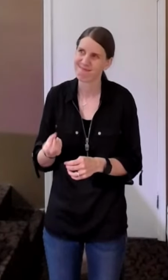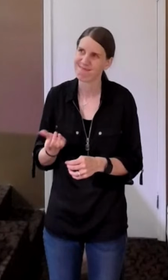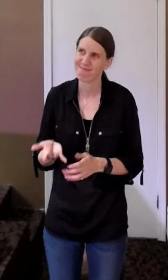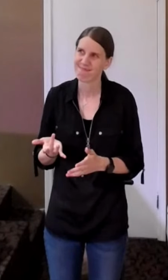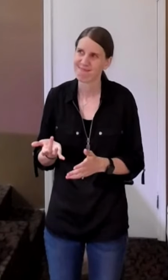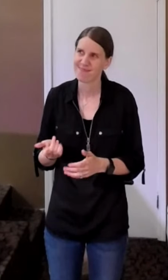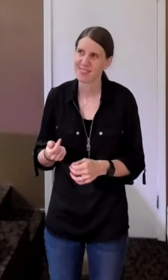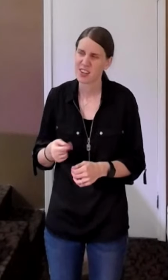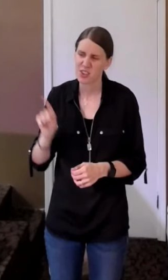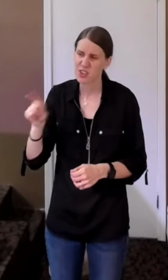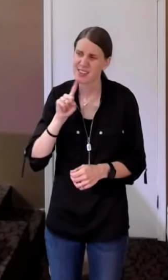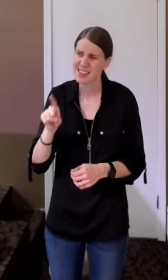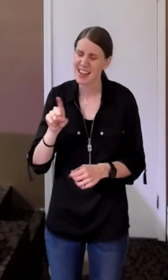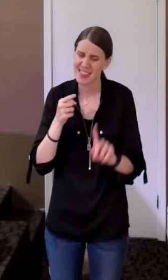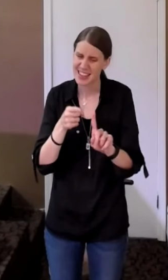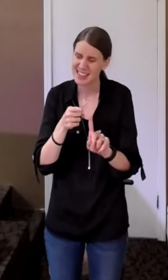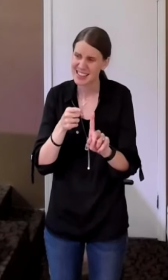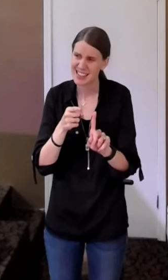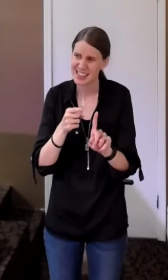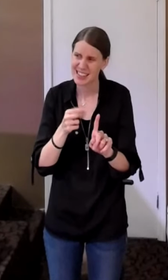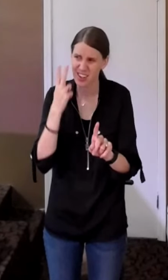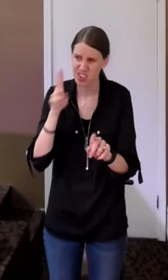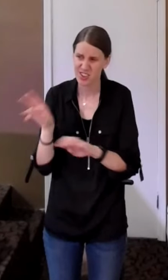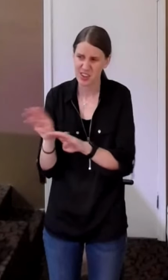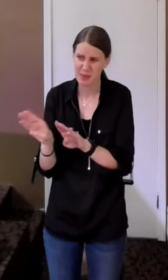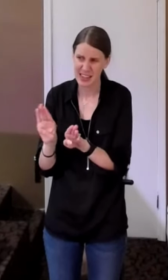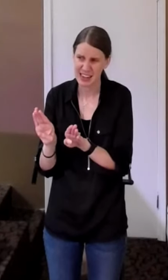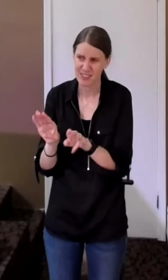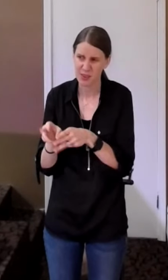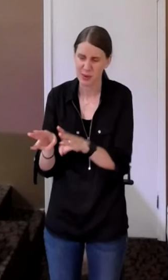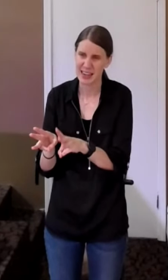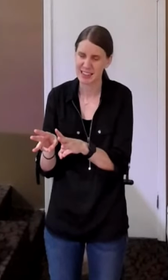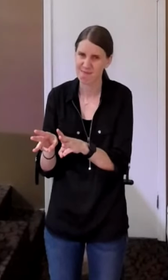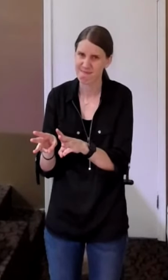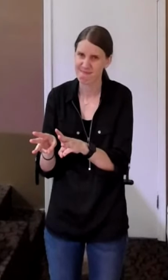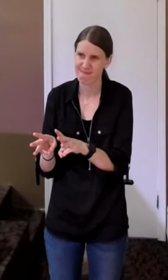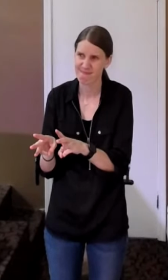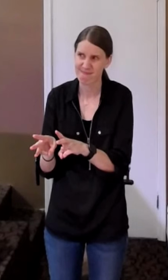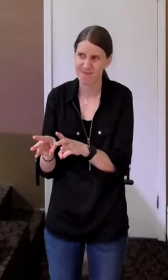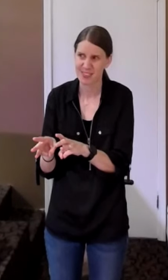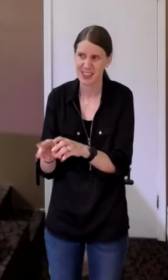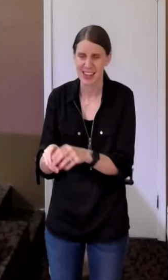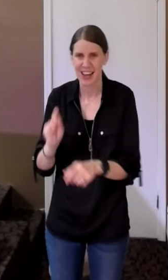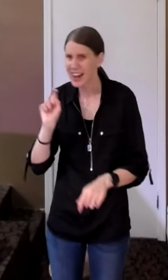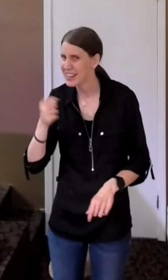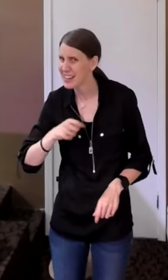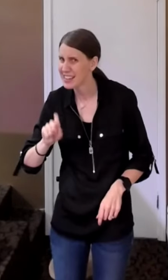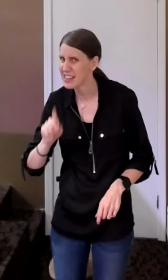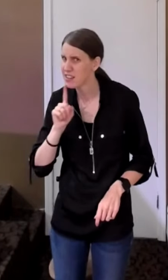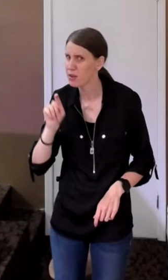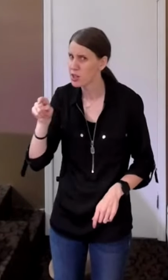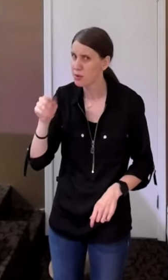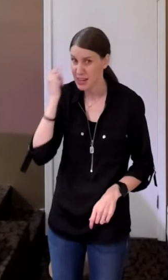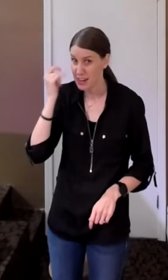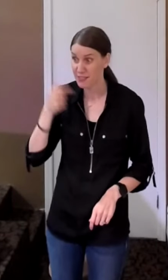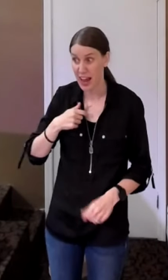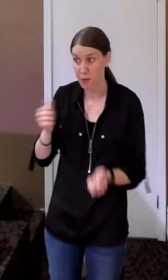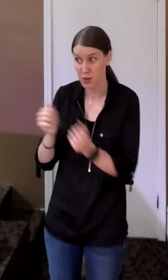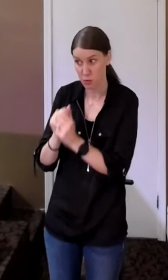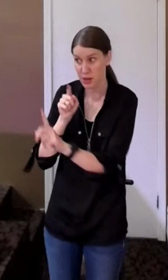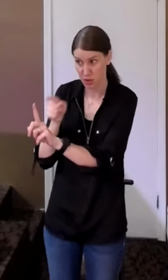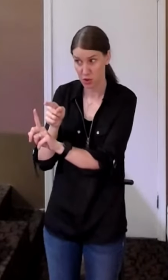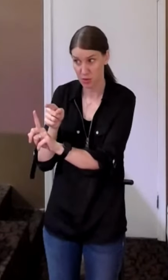I heard you say this and I saw you act this way and I just want you to know that if I was there, I'd be